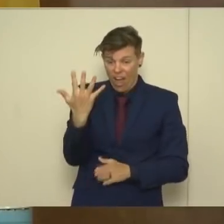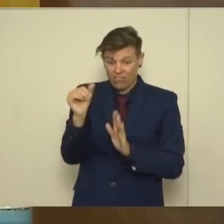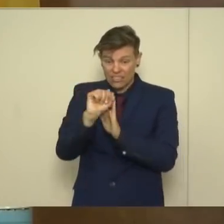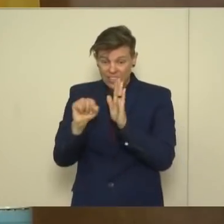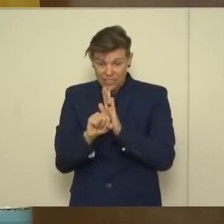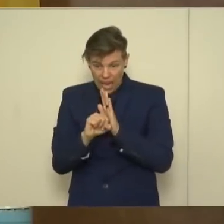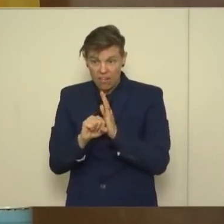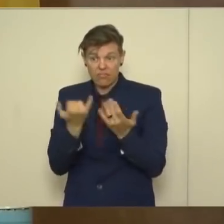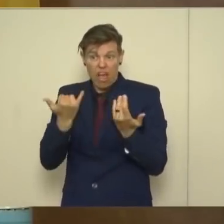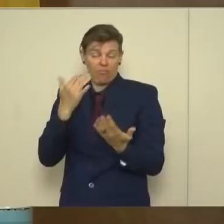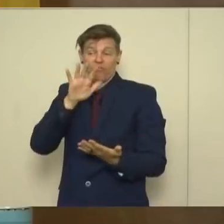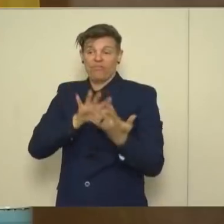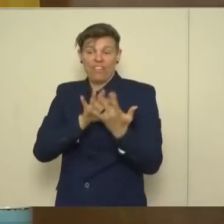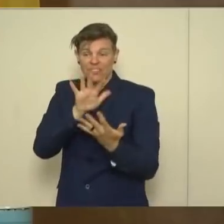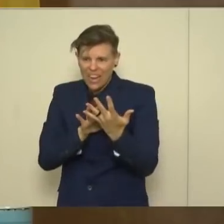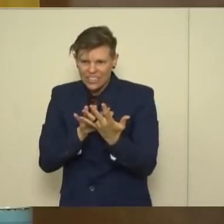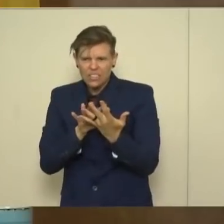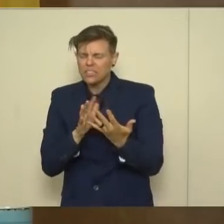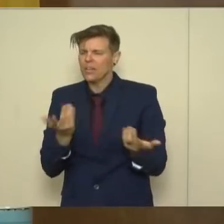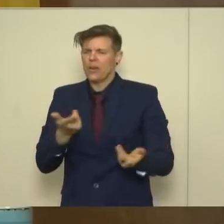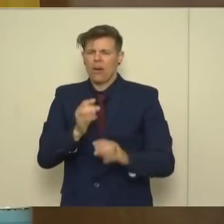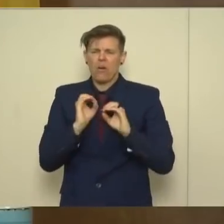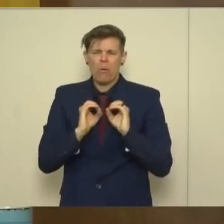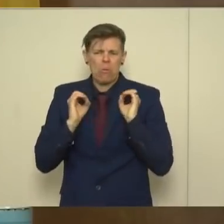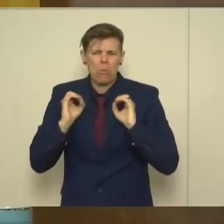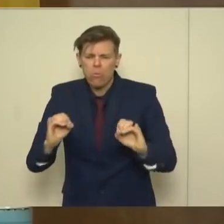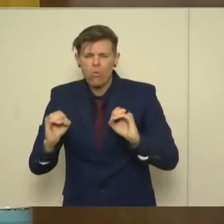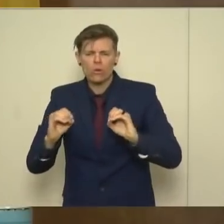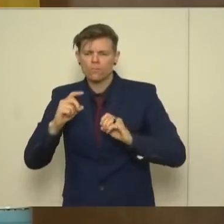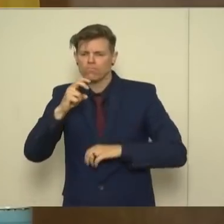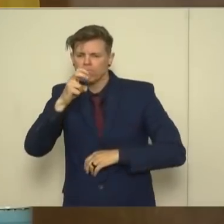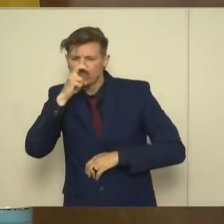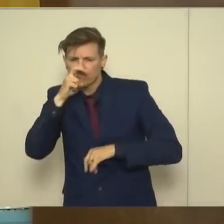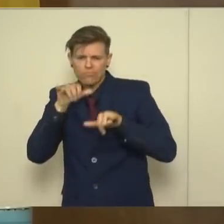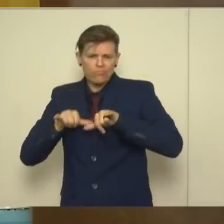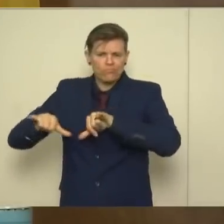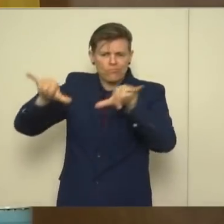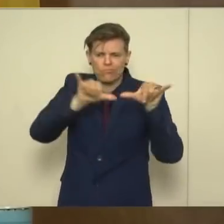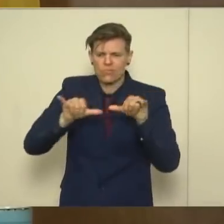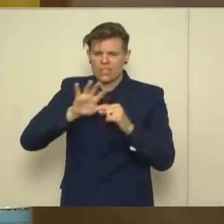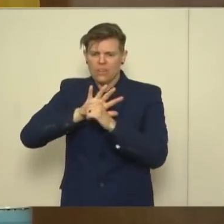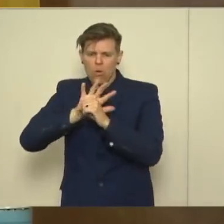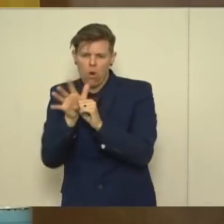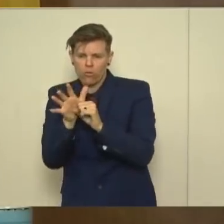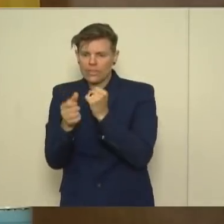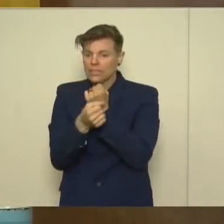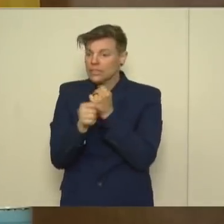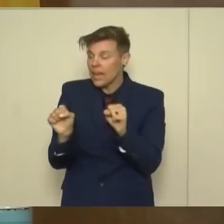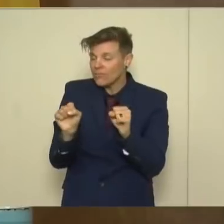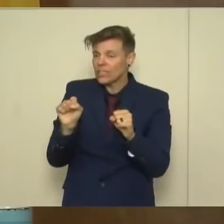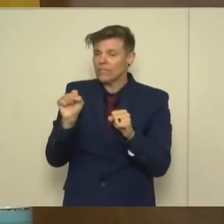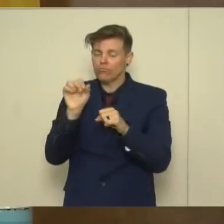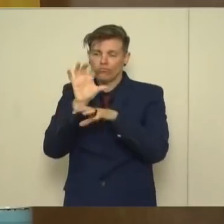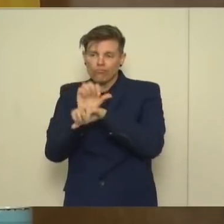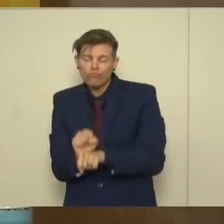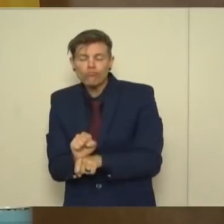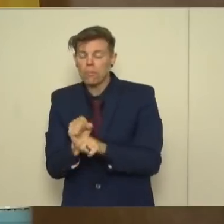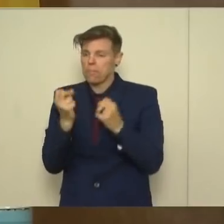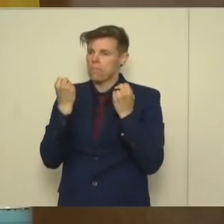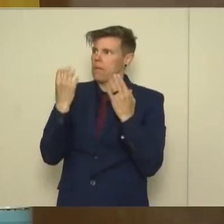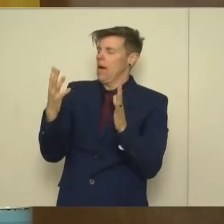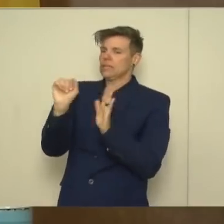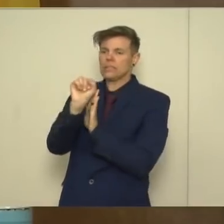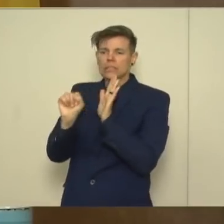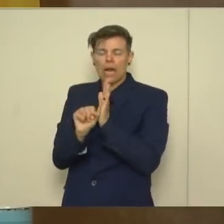in different ways, but don't have any standard COVID-safe practices, where we've had most of the states are still bruised red in terms